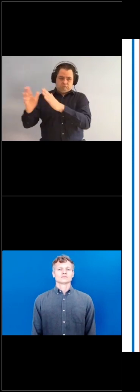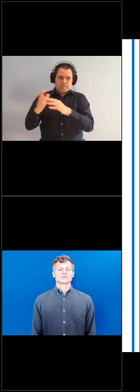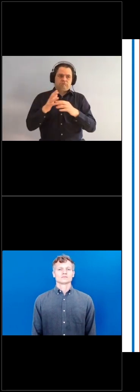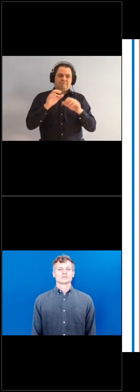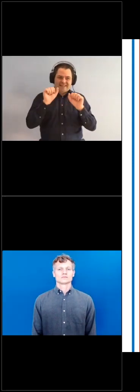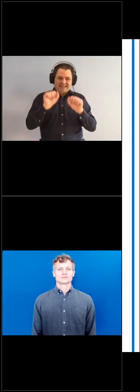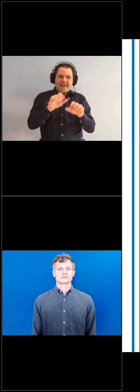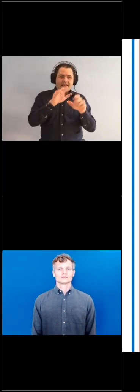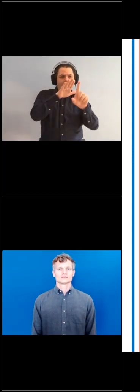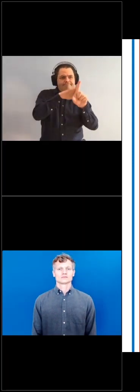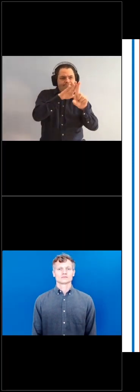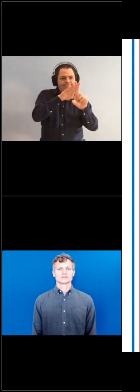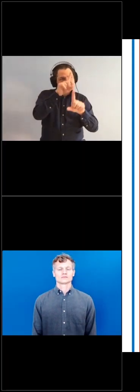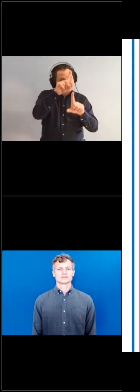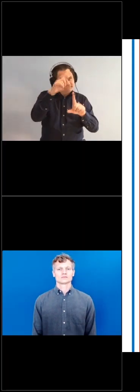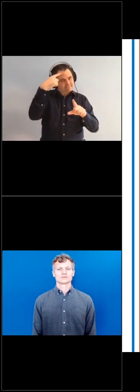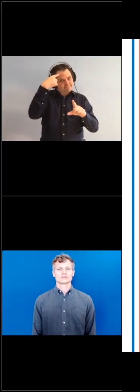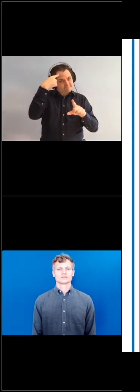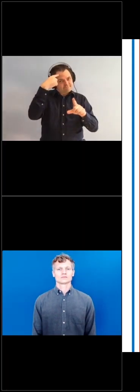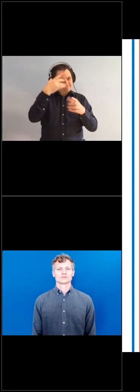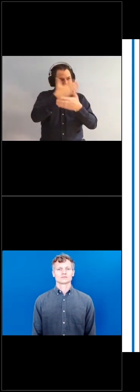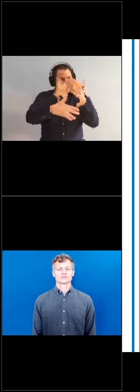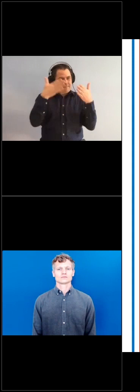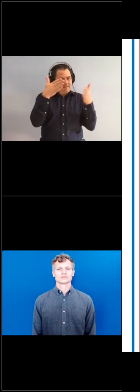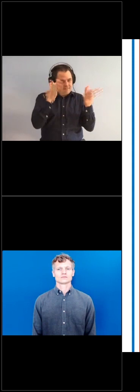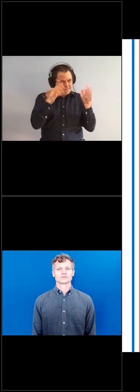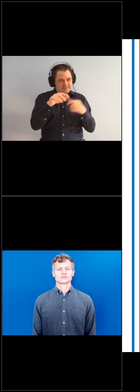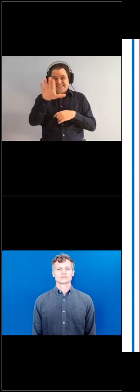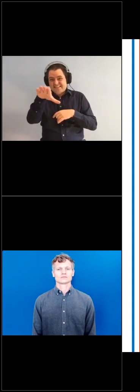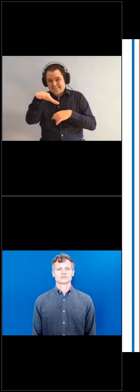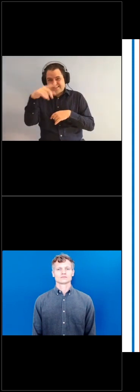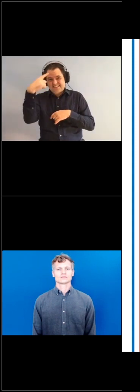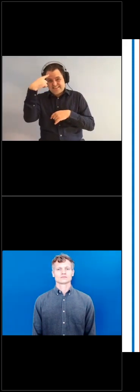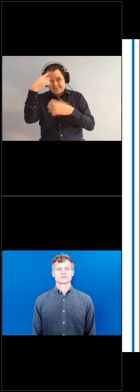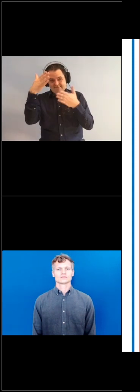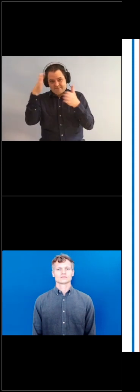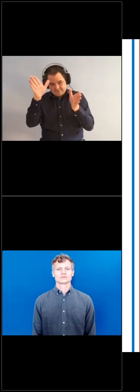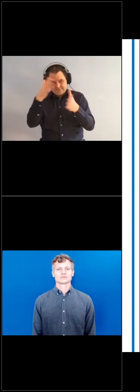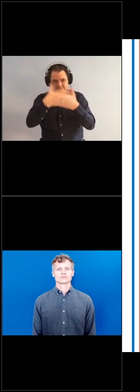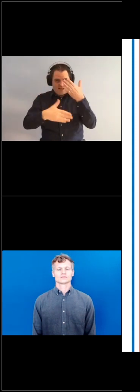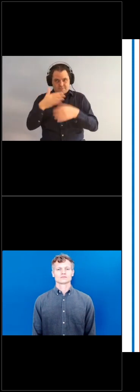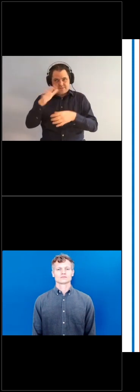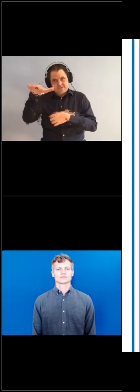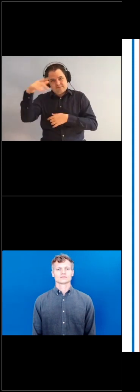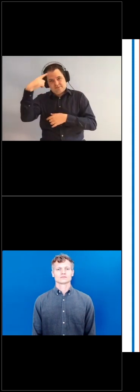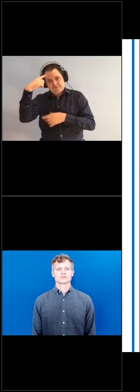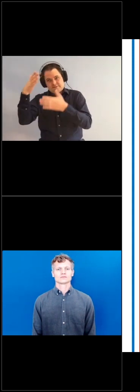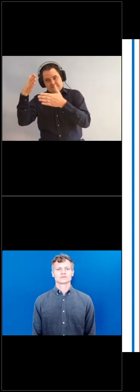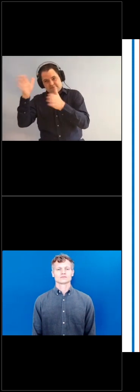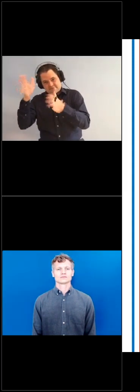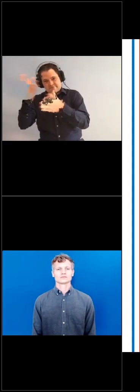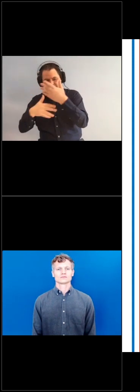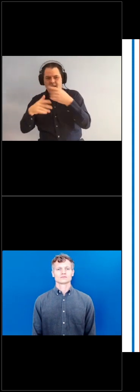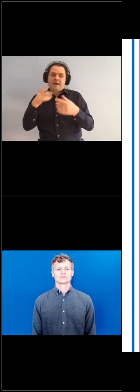inclusion from the use of different formats for the messages, the use of different local